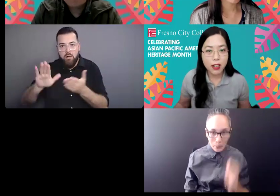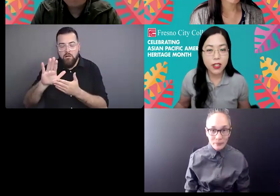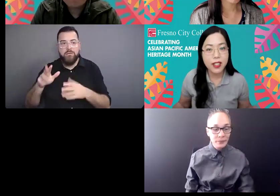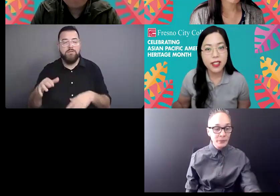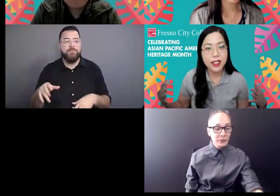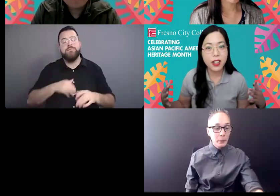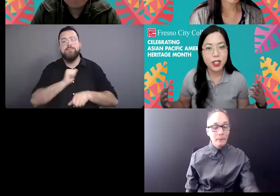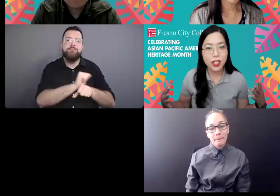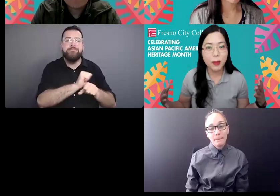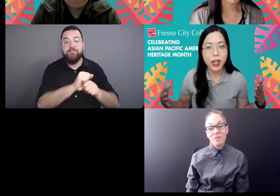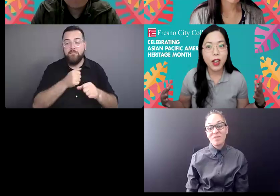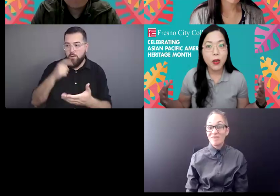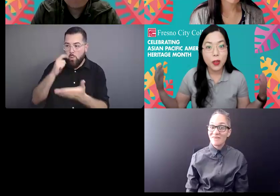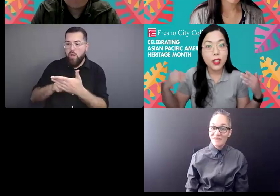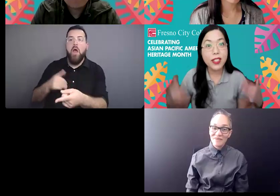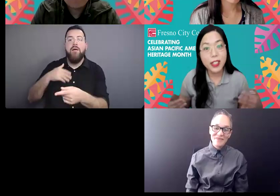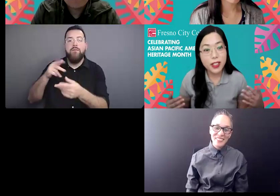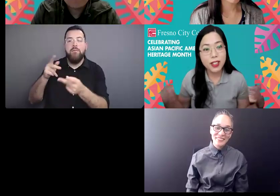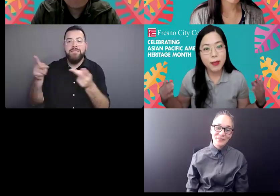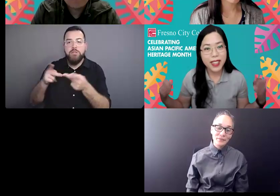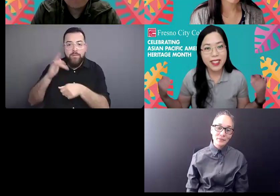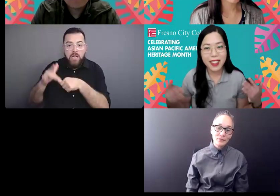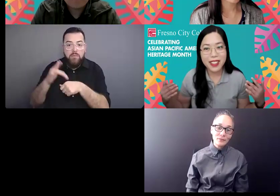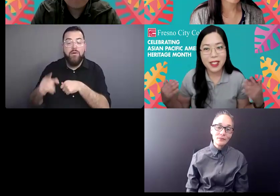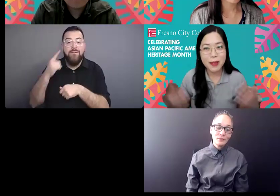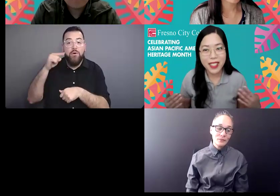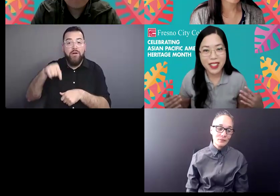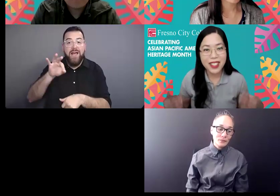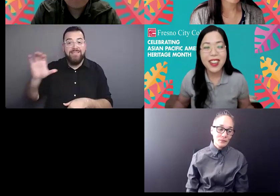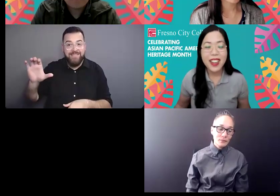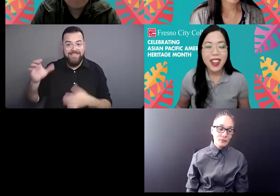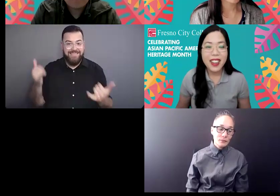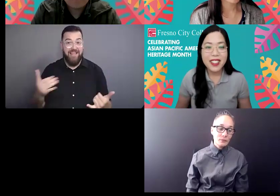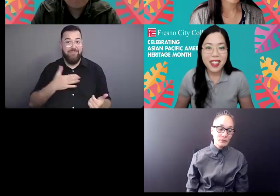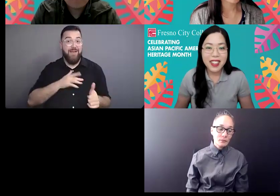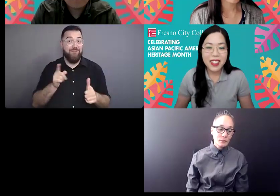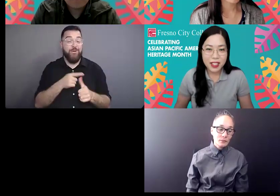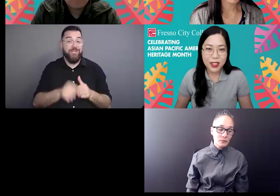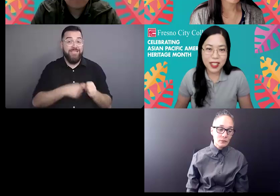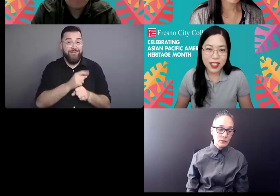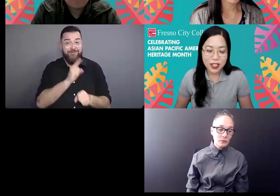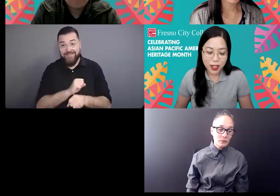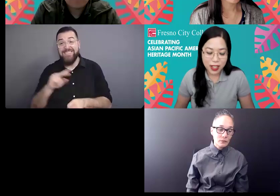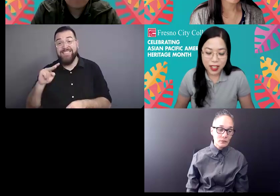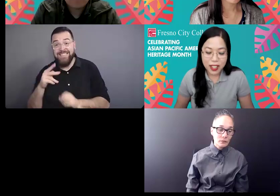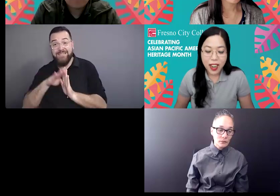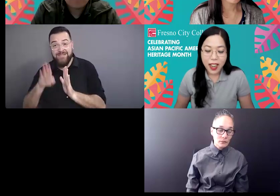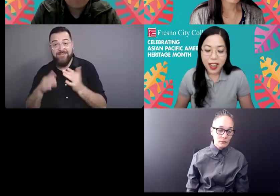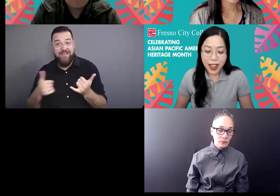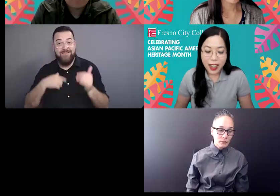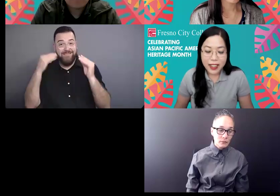City College. This is actually my first year, just my second semester as a history